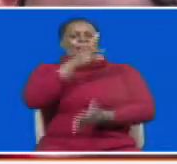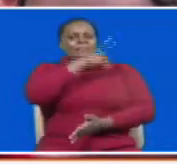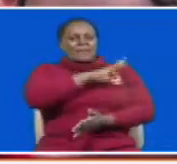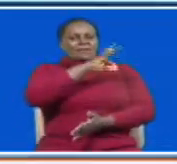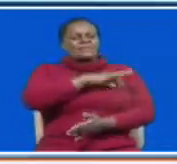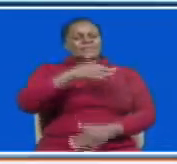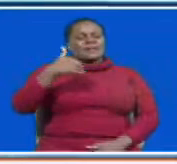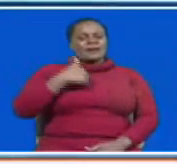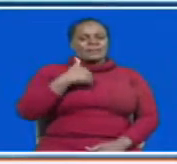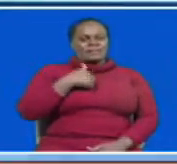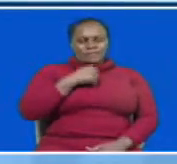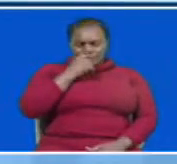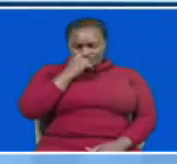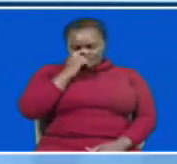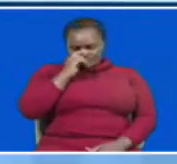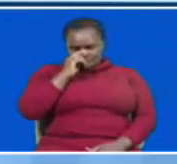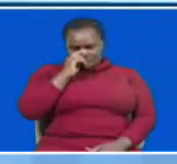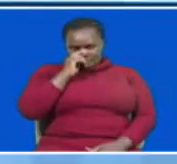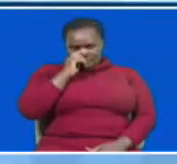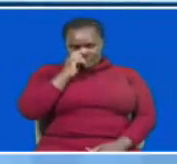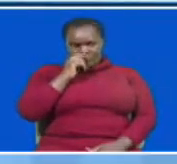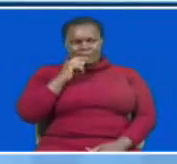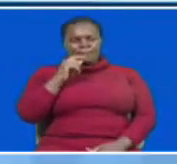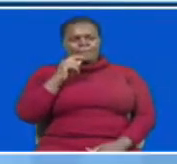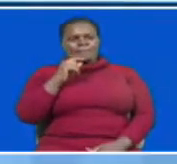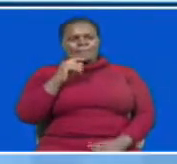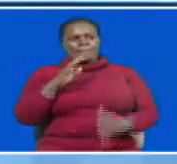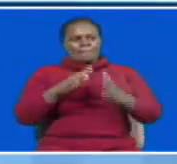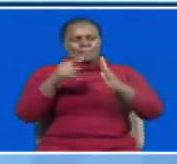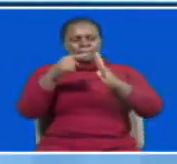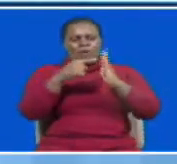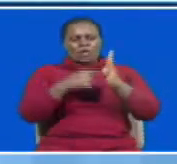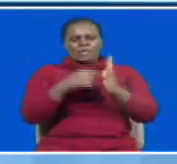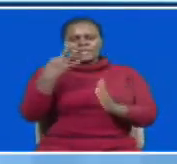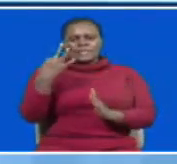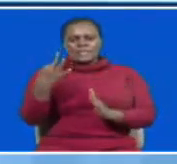Al Hofford hit a huge three-pointer against his former team.